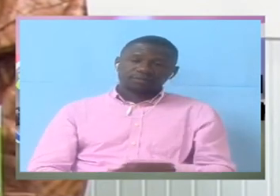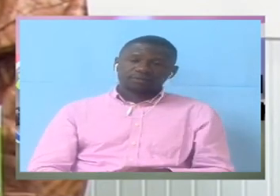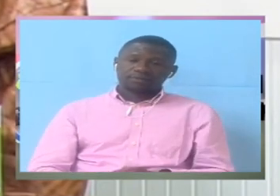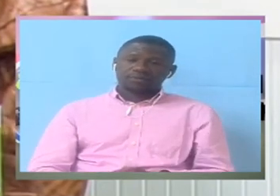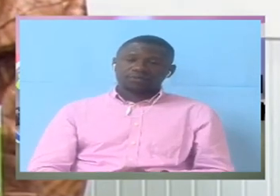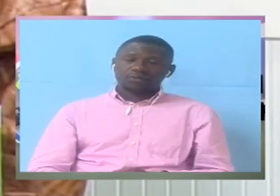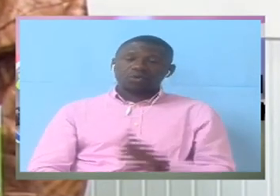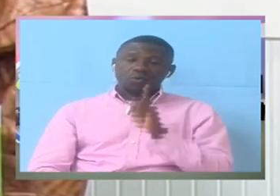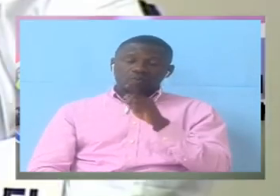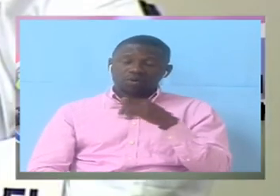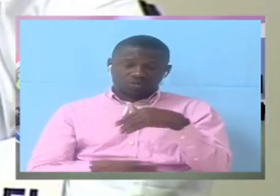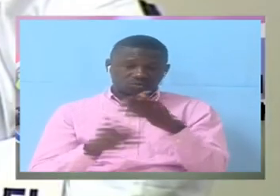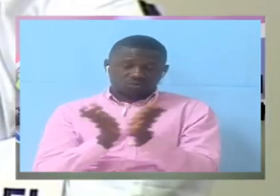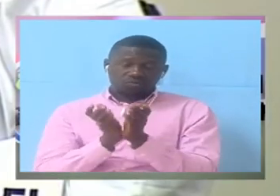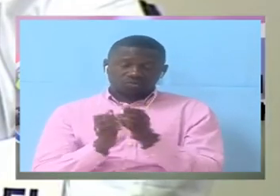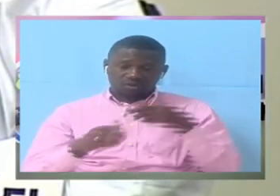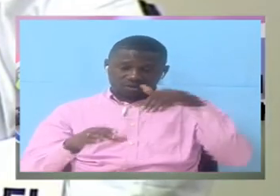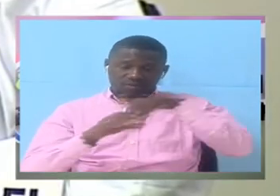in fighting.